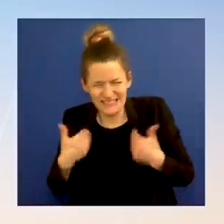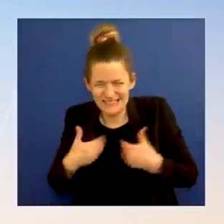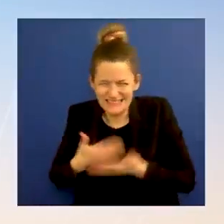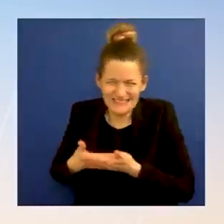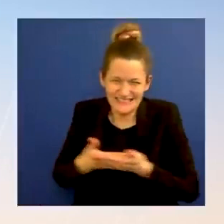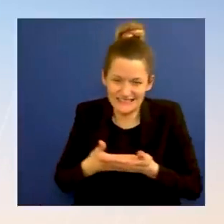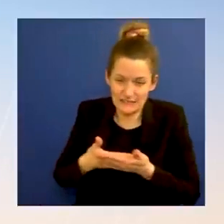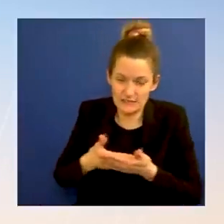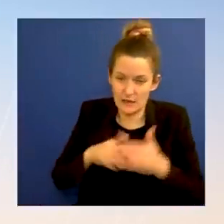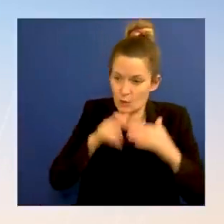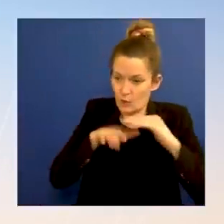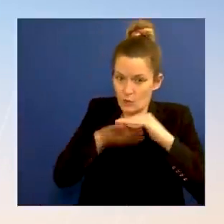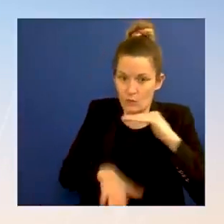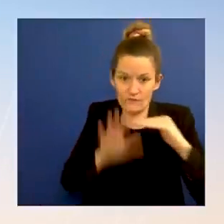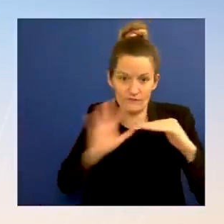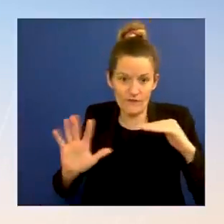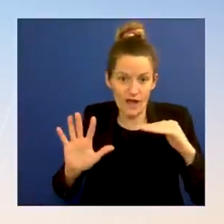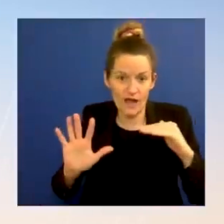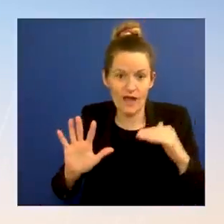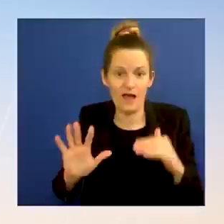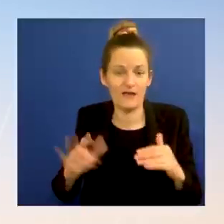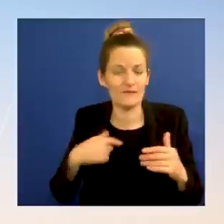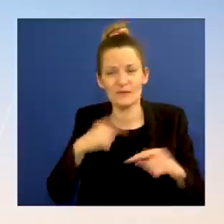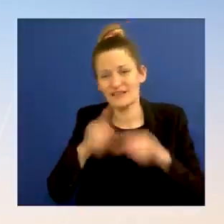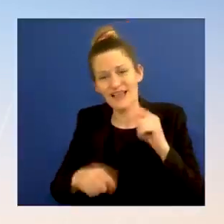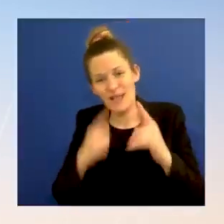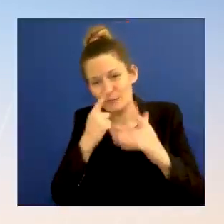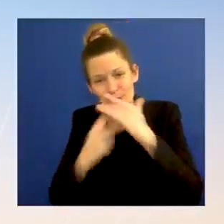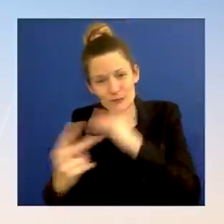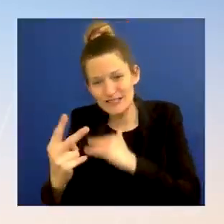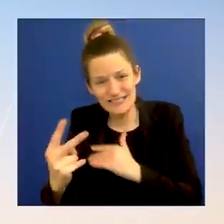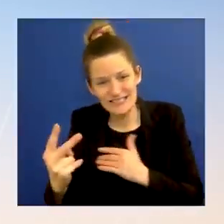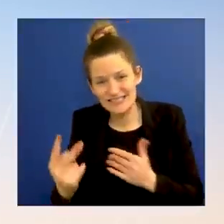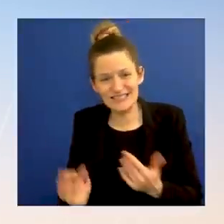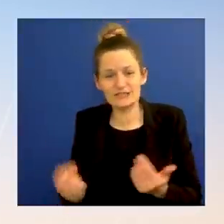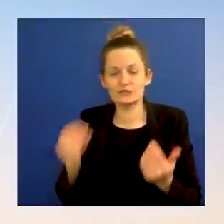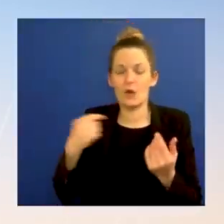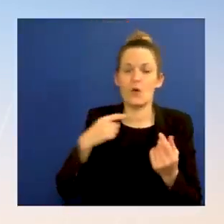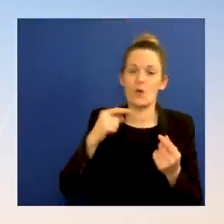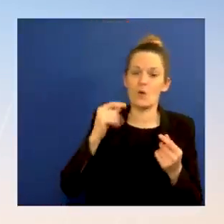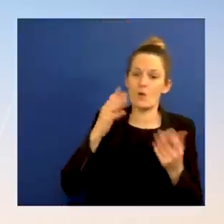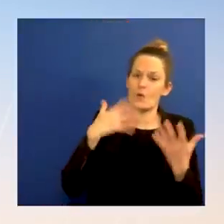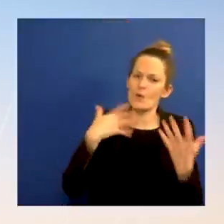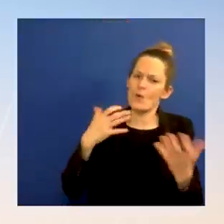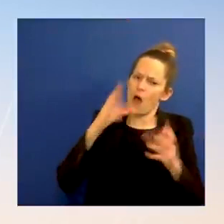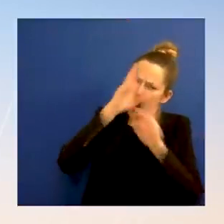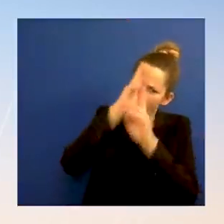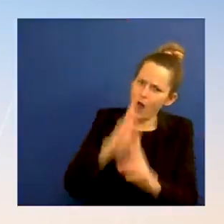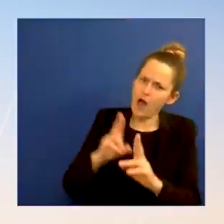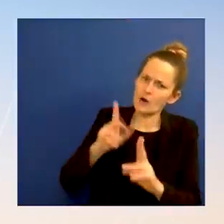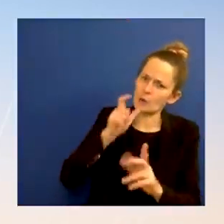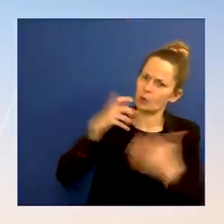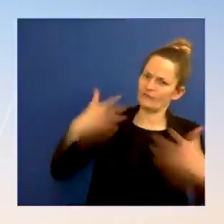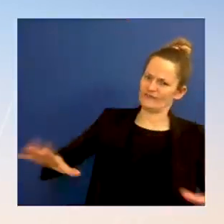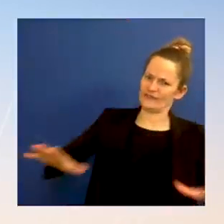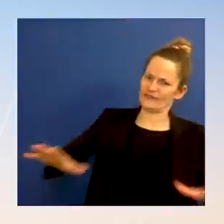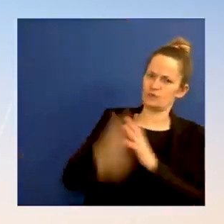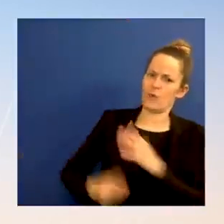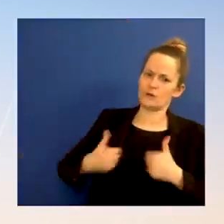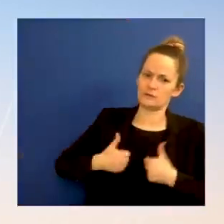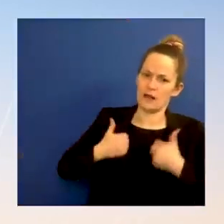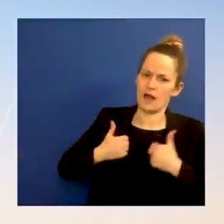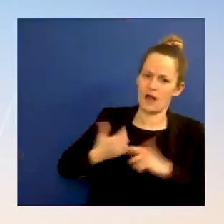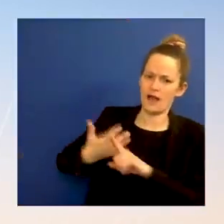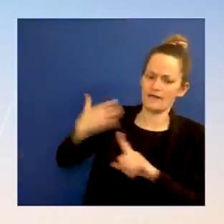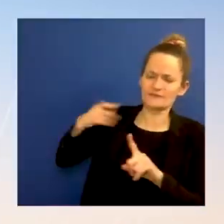prediction of what that may look like. But certainly memorializing lives lost is something we are open to. Go ahead. Thanks so much, Jen.